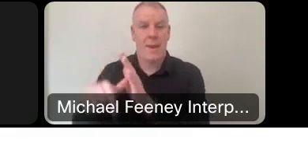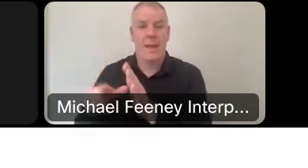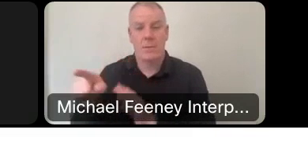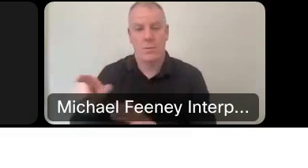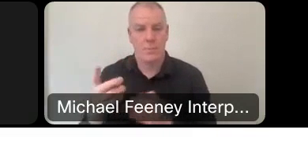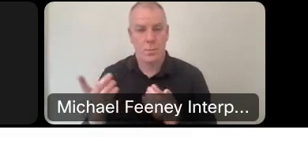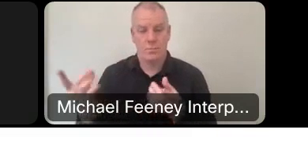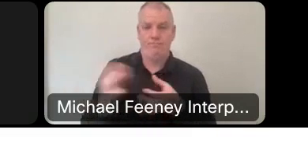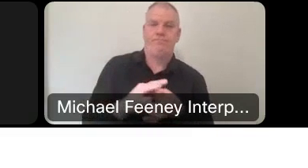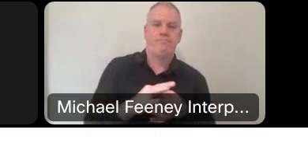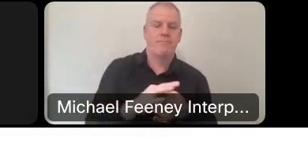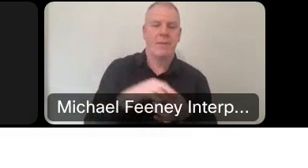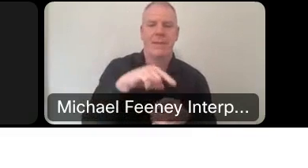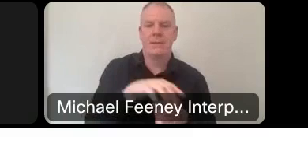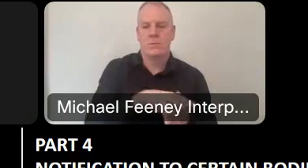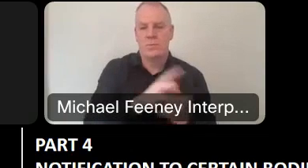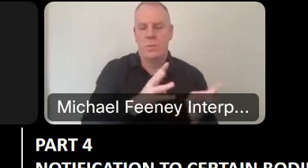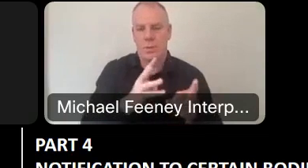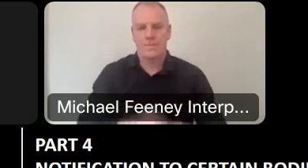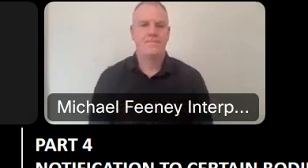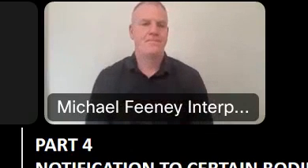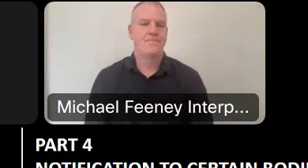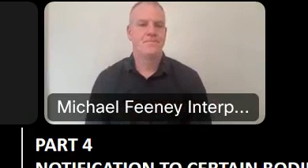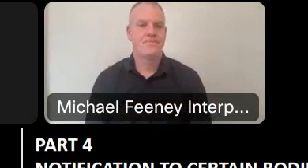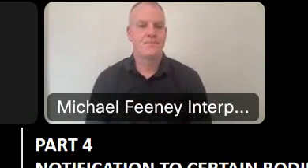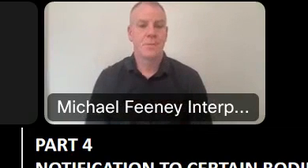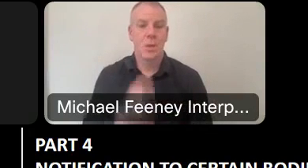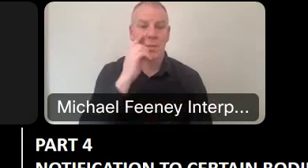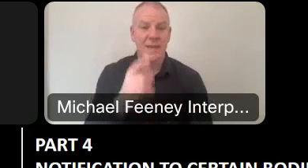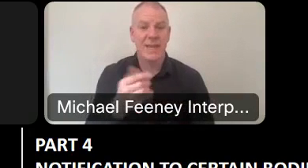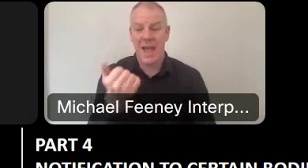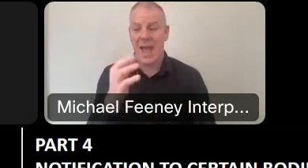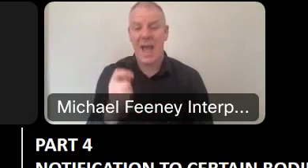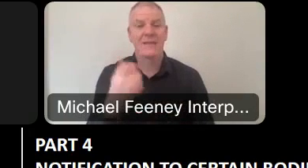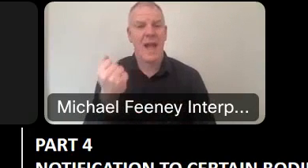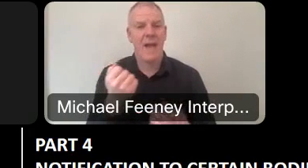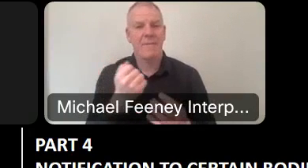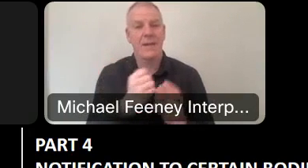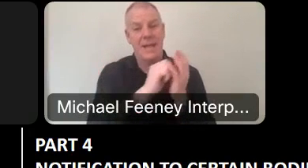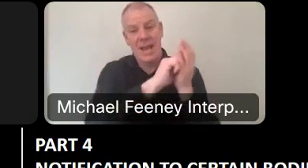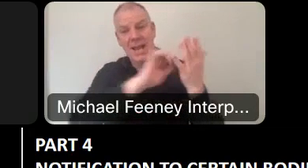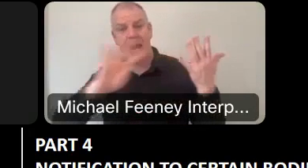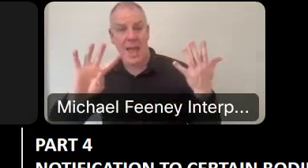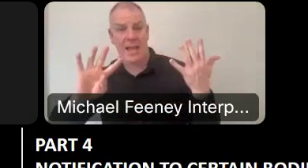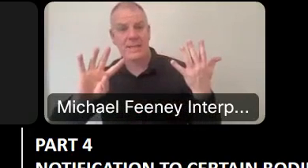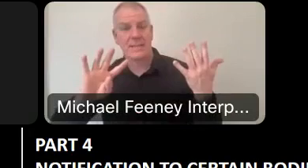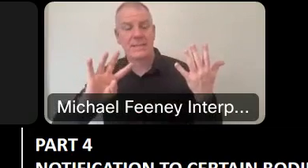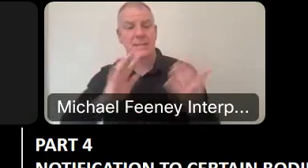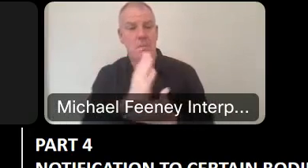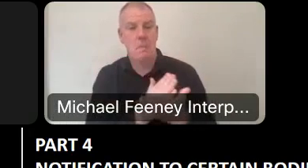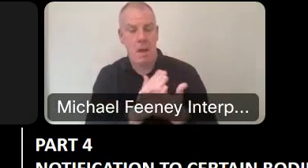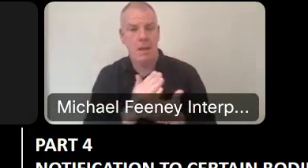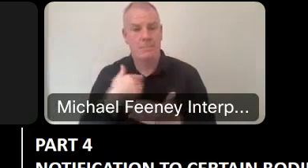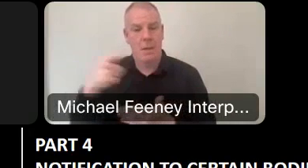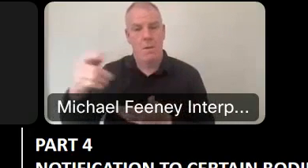is linked to that particular area. So the Act itself, it's split into 9 parts, and as my colleagues go through